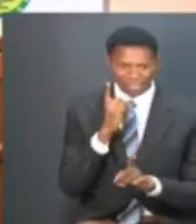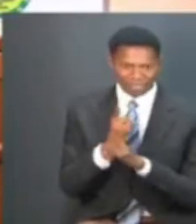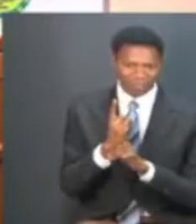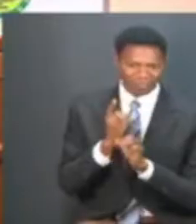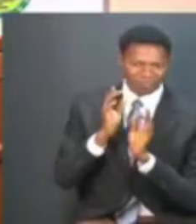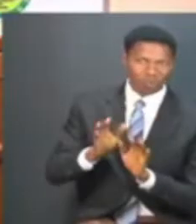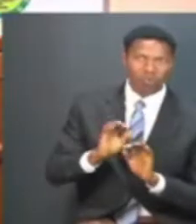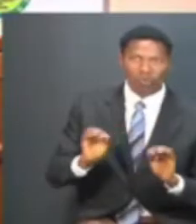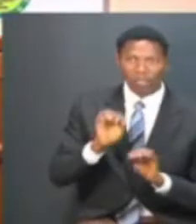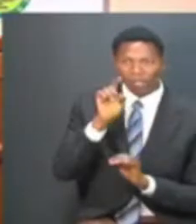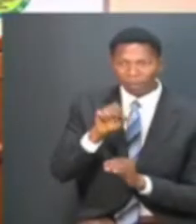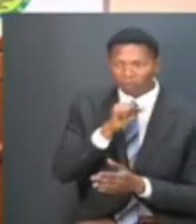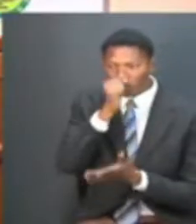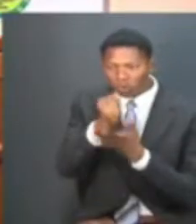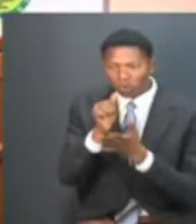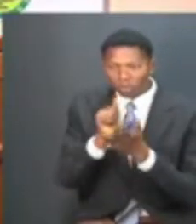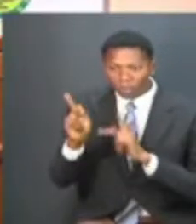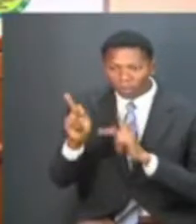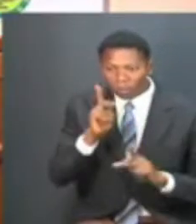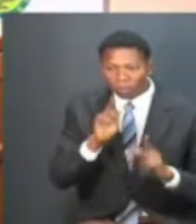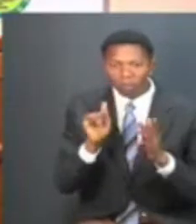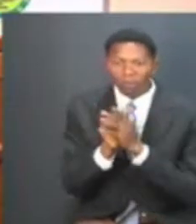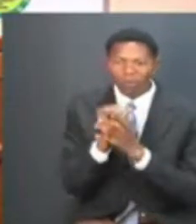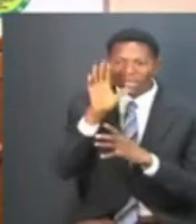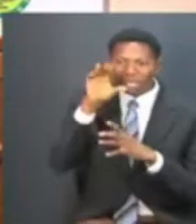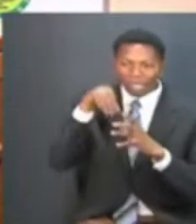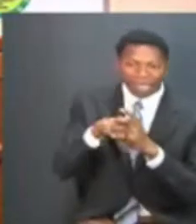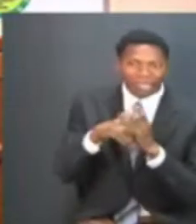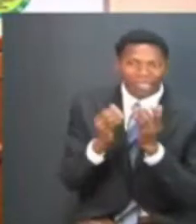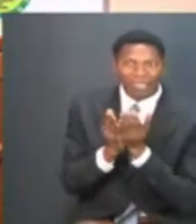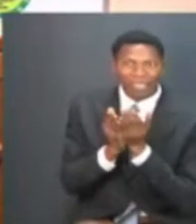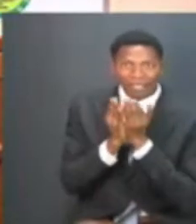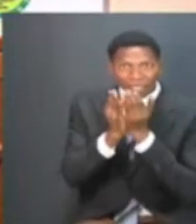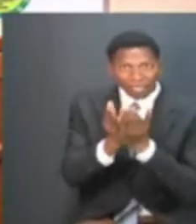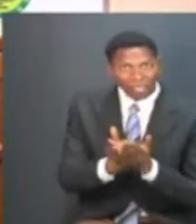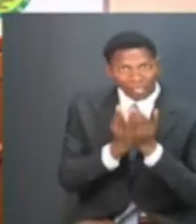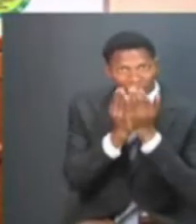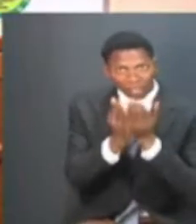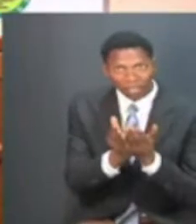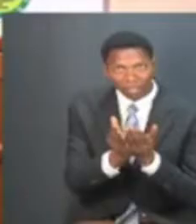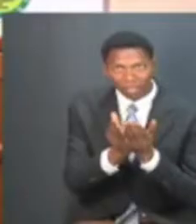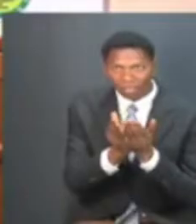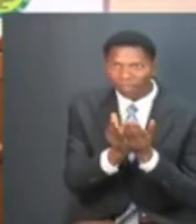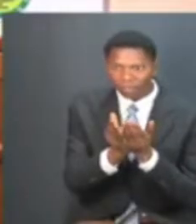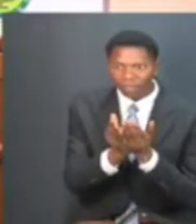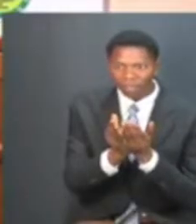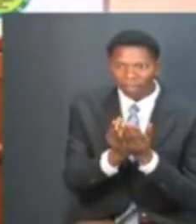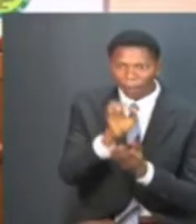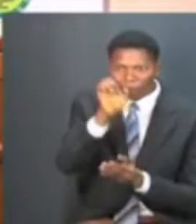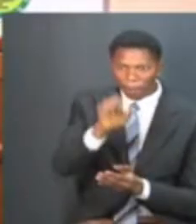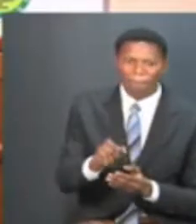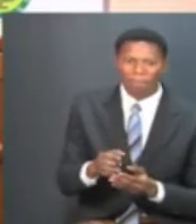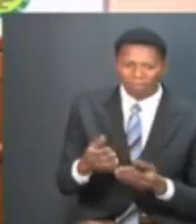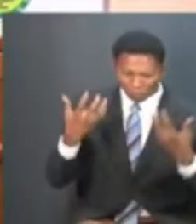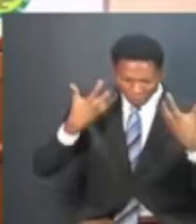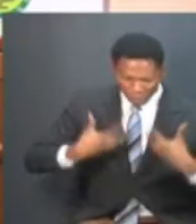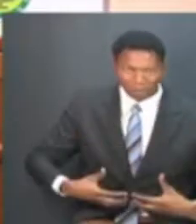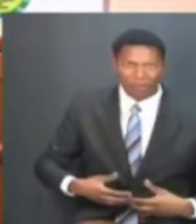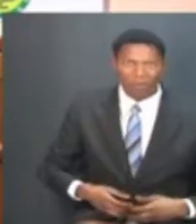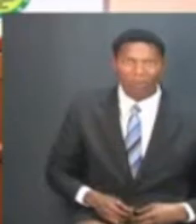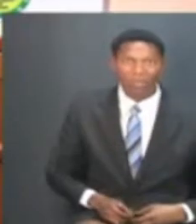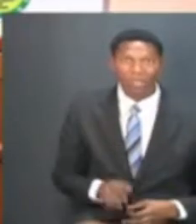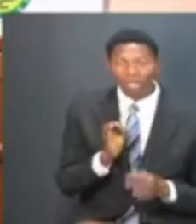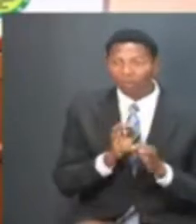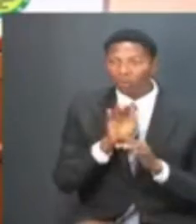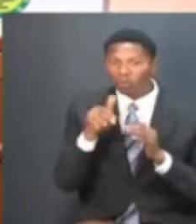people who bought these pontoons or who bought these boats make use of them. And if we all put in